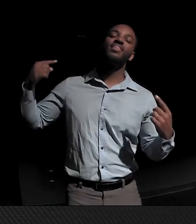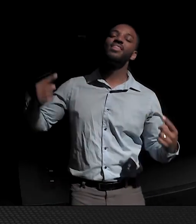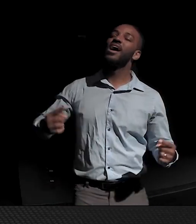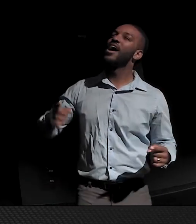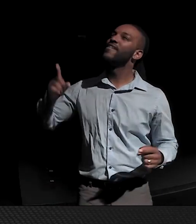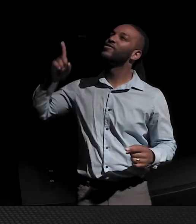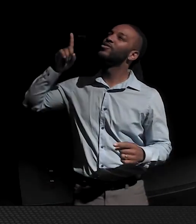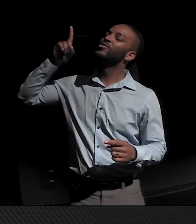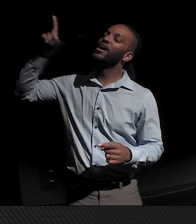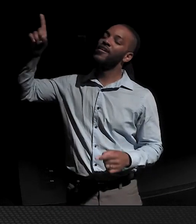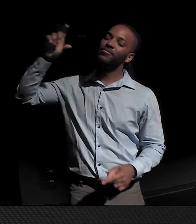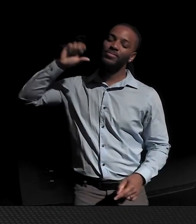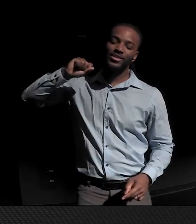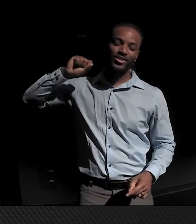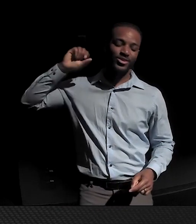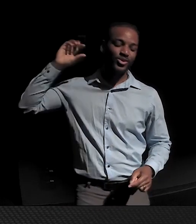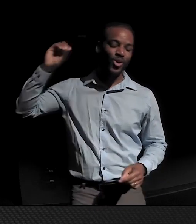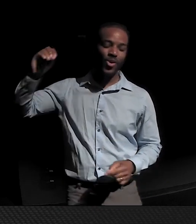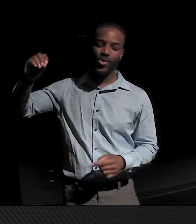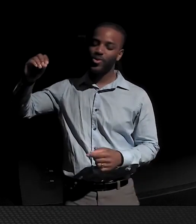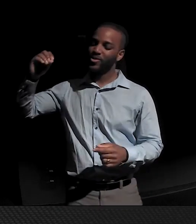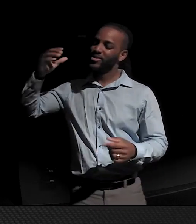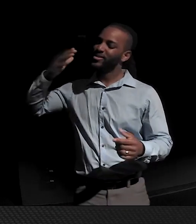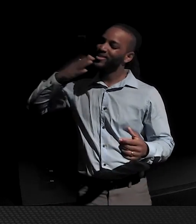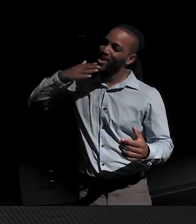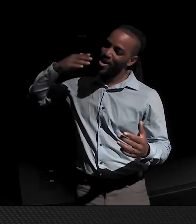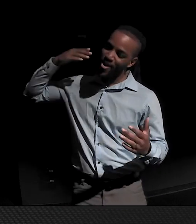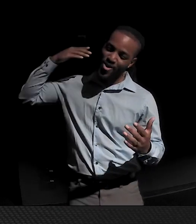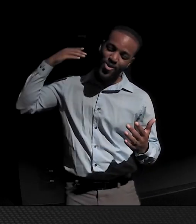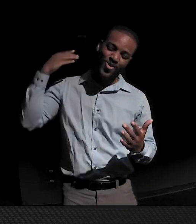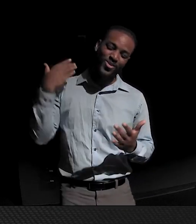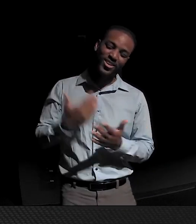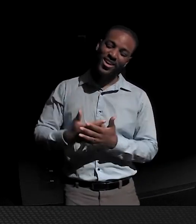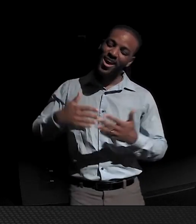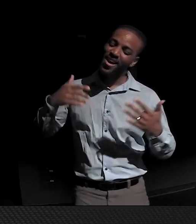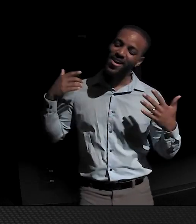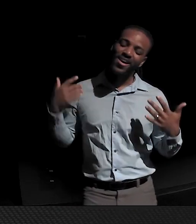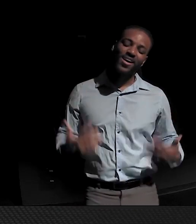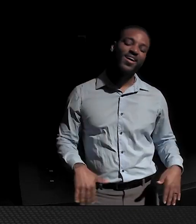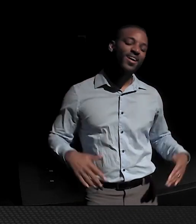All my life you have been so, so